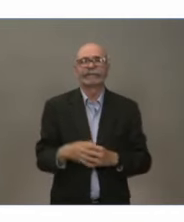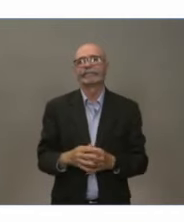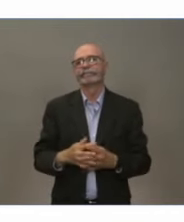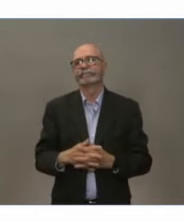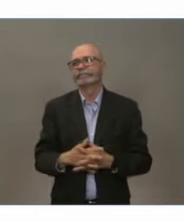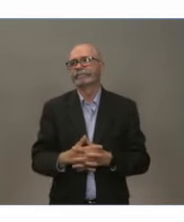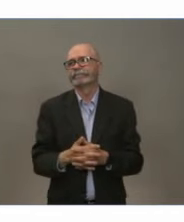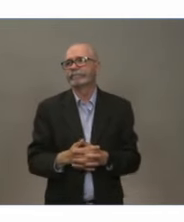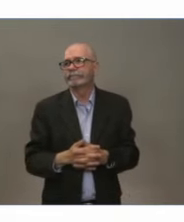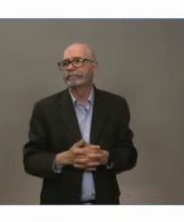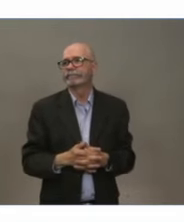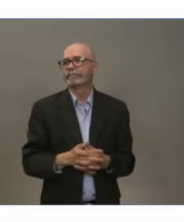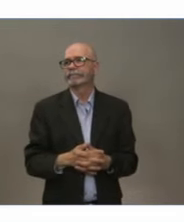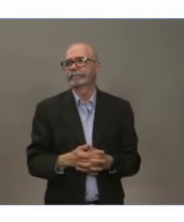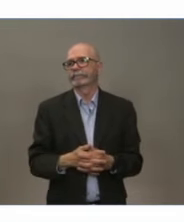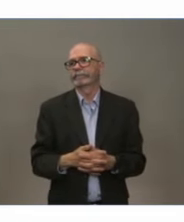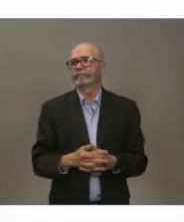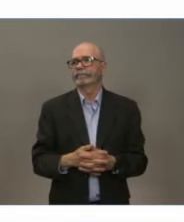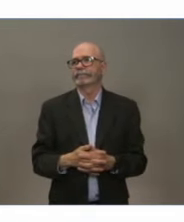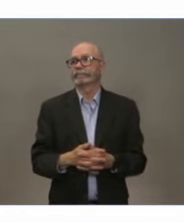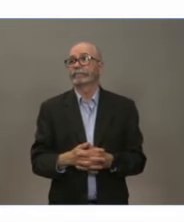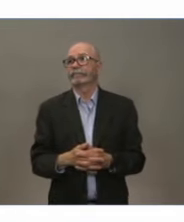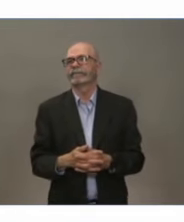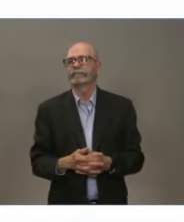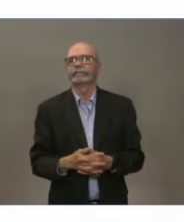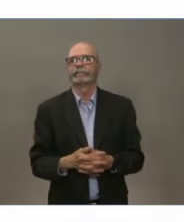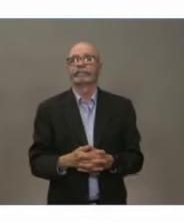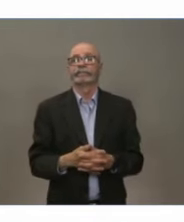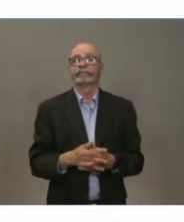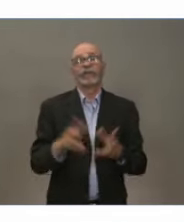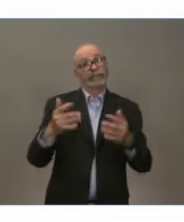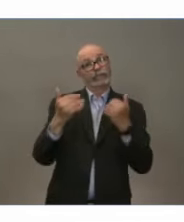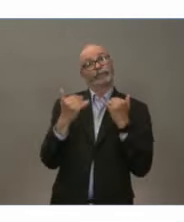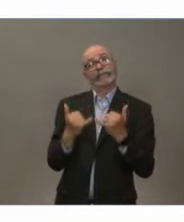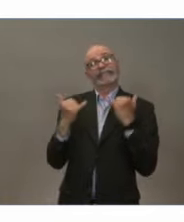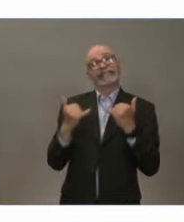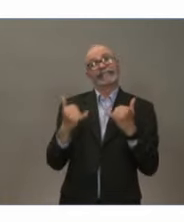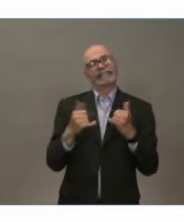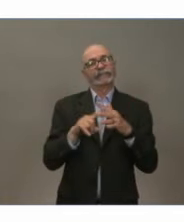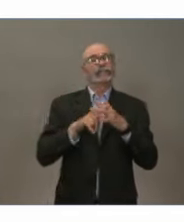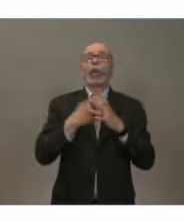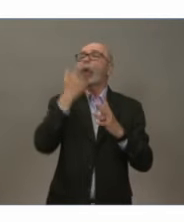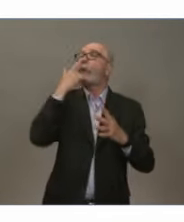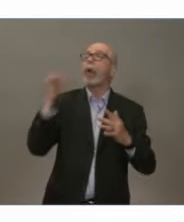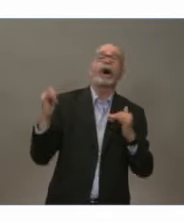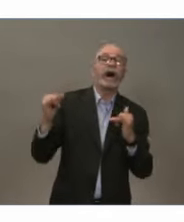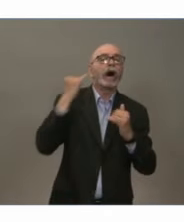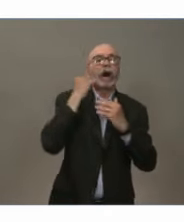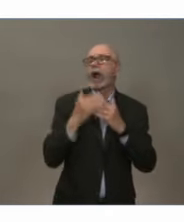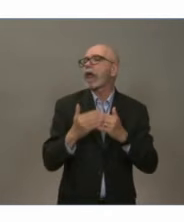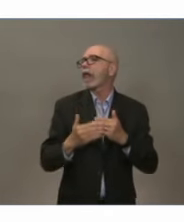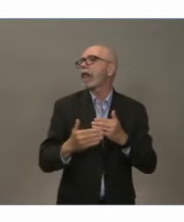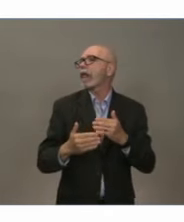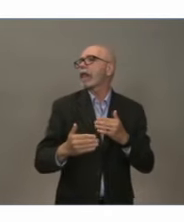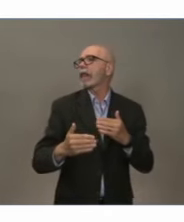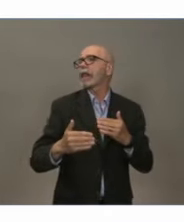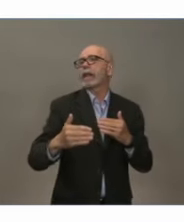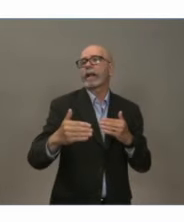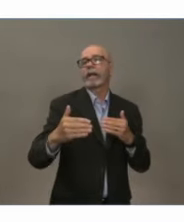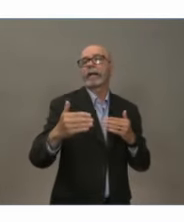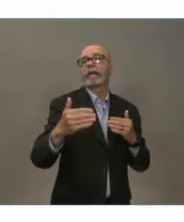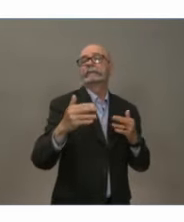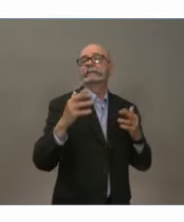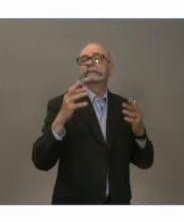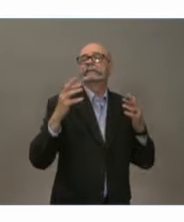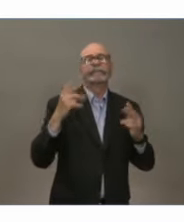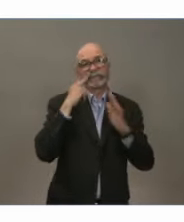I now want to move that, projections that over time what we may see. Again, these are modeling numbers. I don't